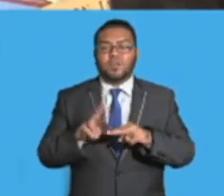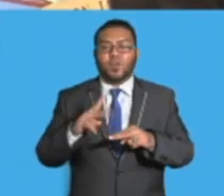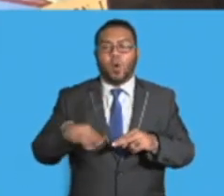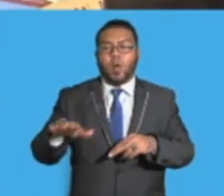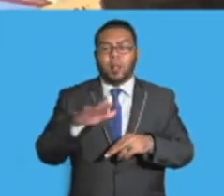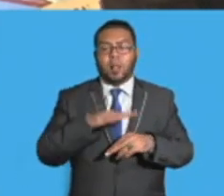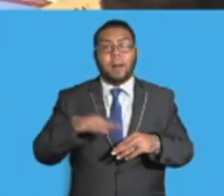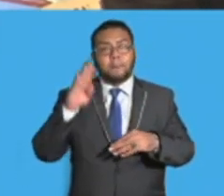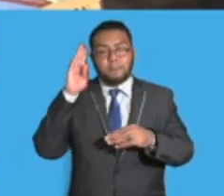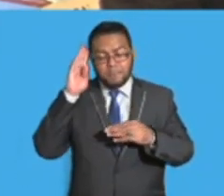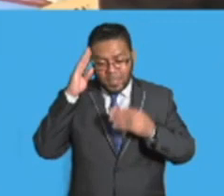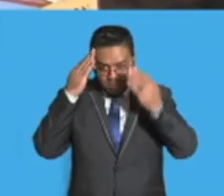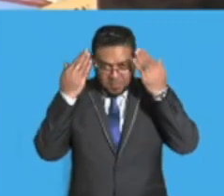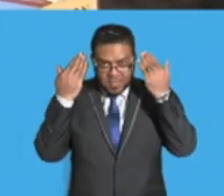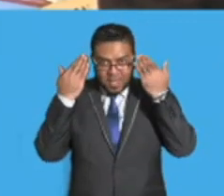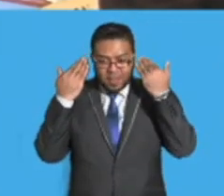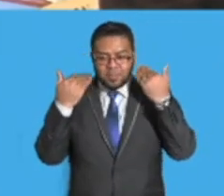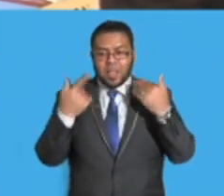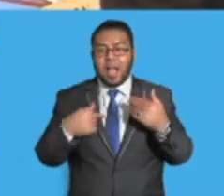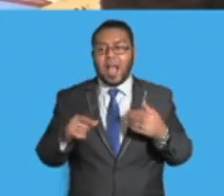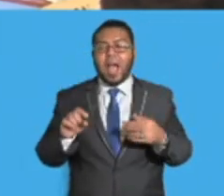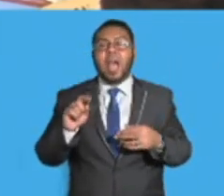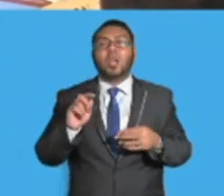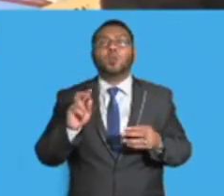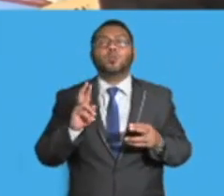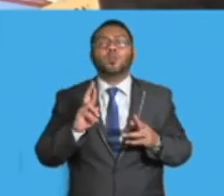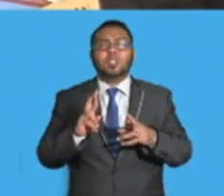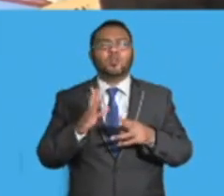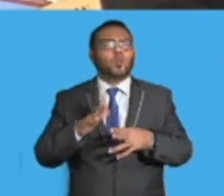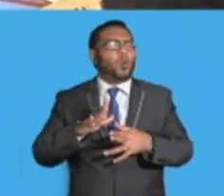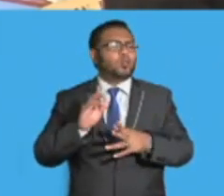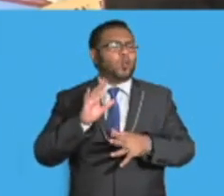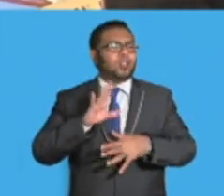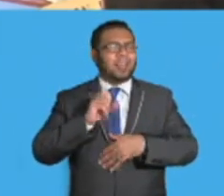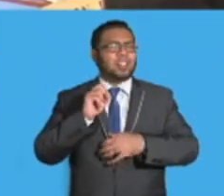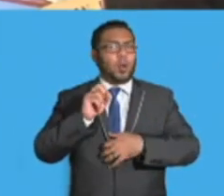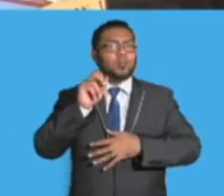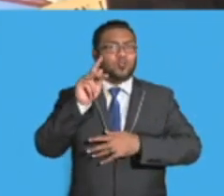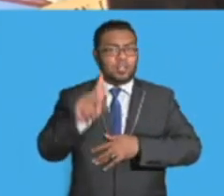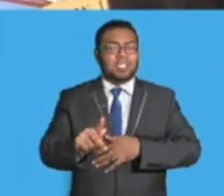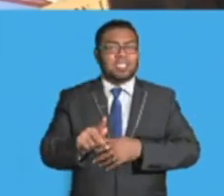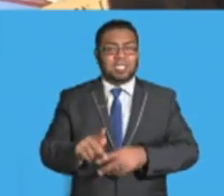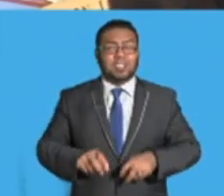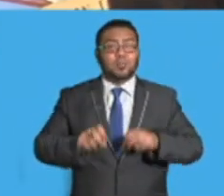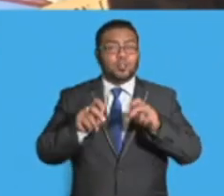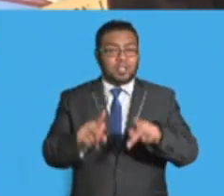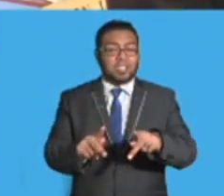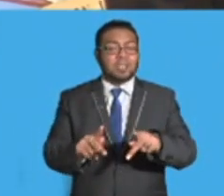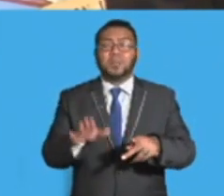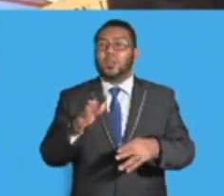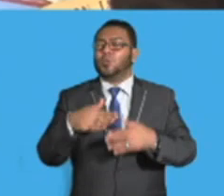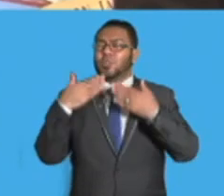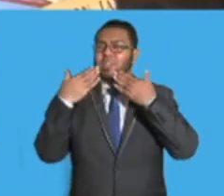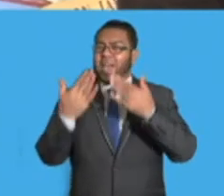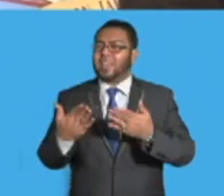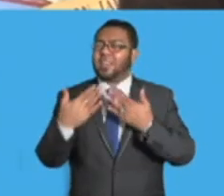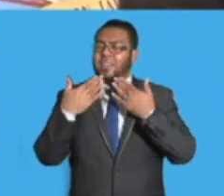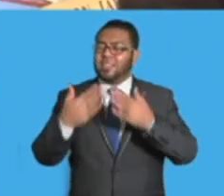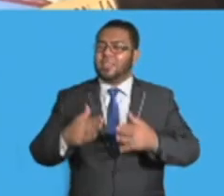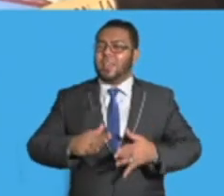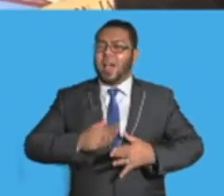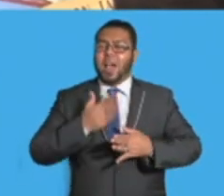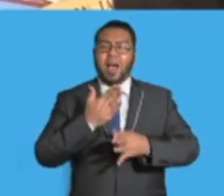Madam Speaker, I wish to also take this opportunity to thank our hardworking Attorney General and Minister for Economy for his